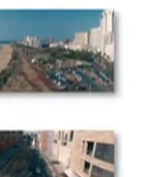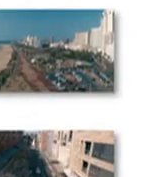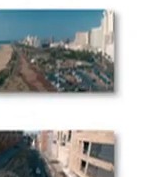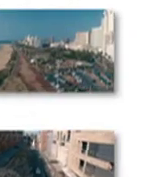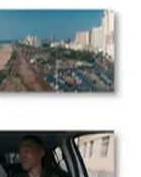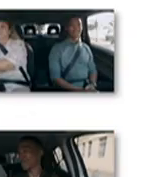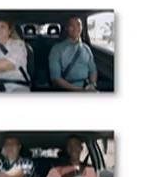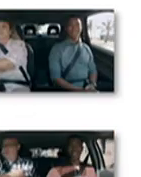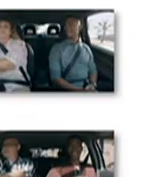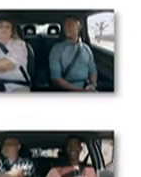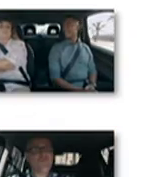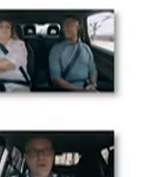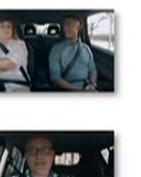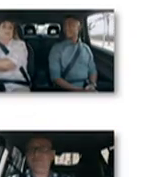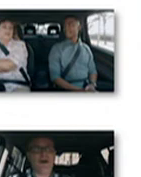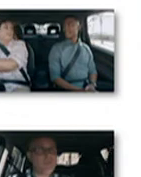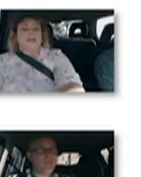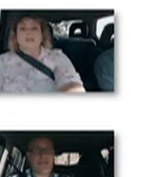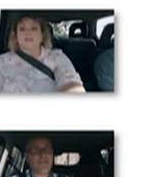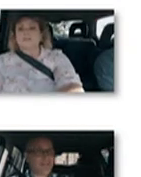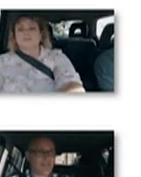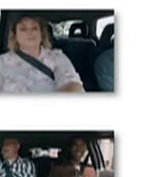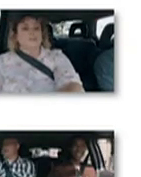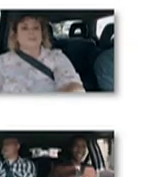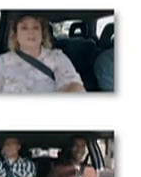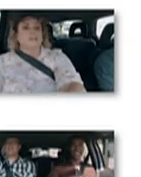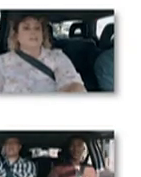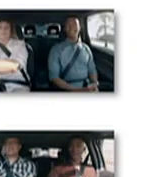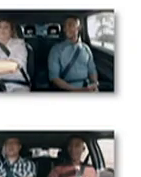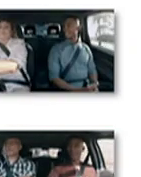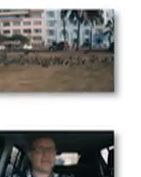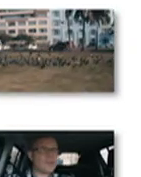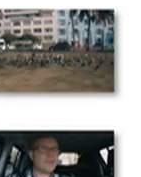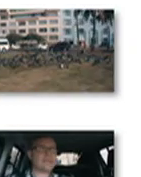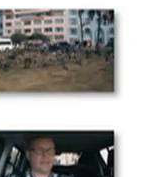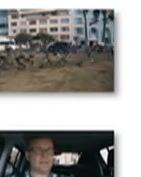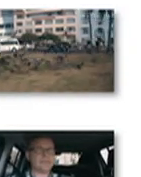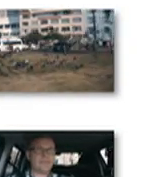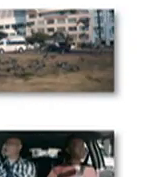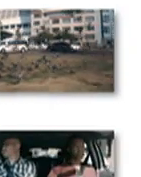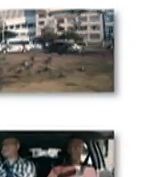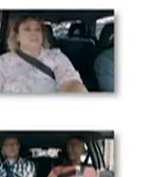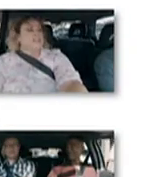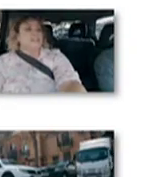If you think it's a hassle getting a quote, put us to the test. Call or SMS now for a quick quote and make 2019 your time to